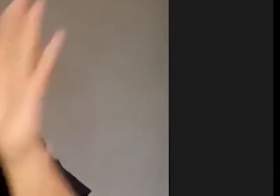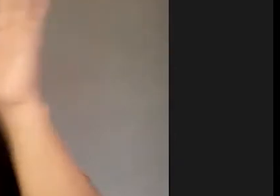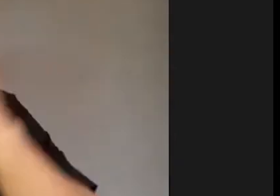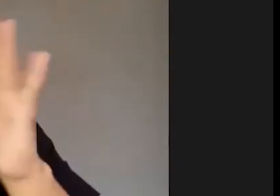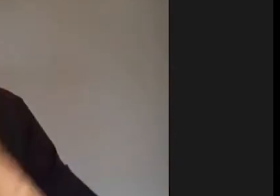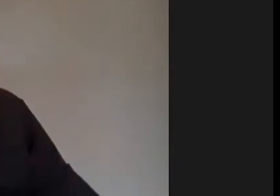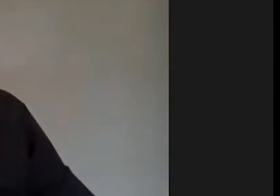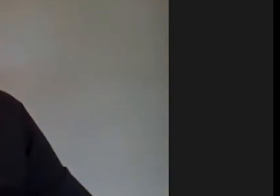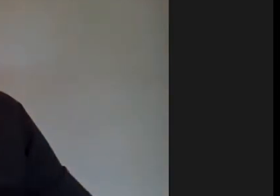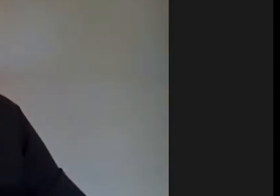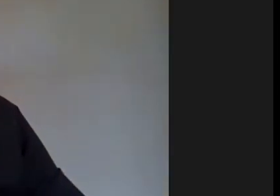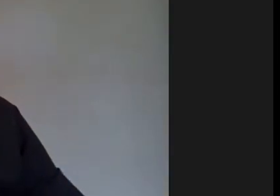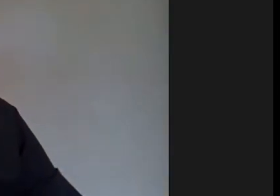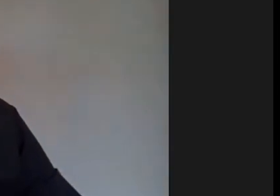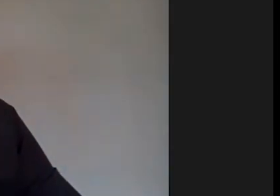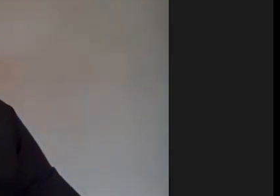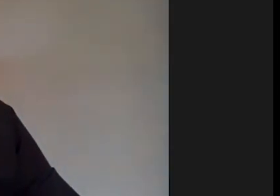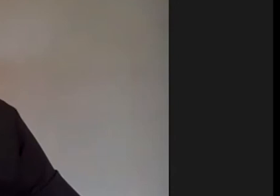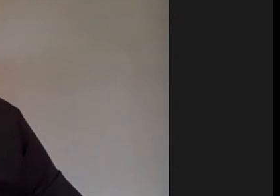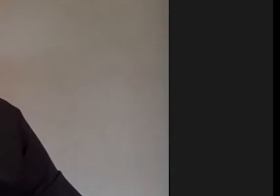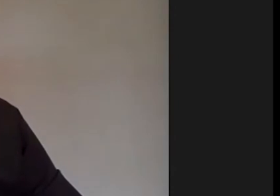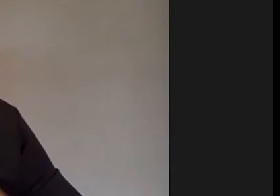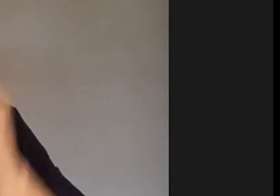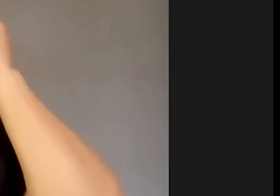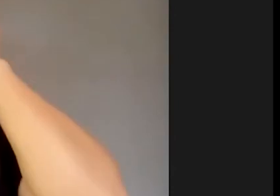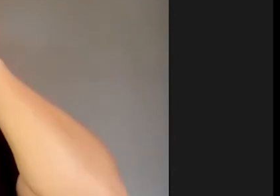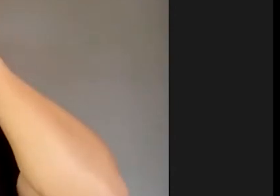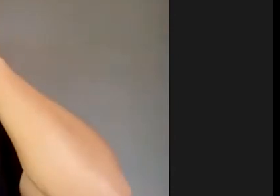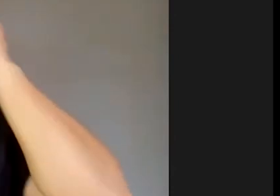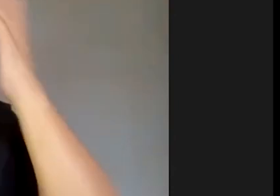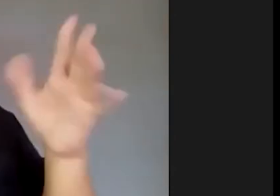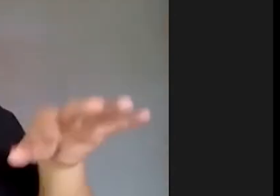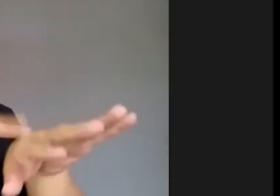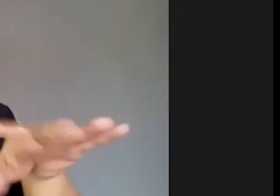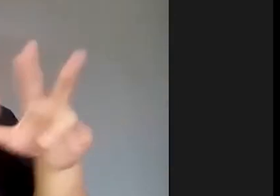So we haven't been doing this for a while.